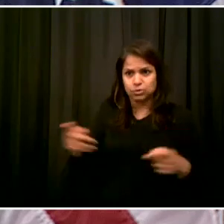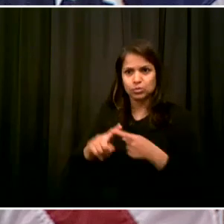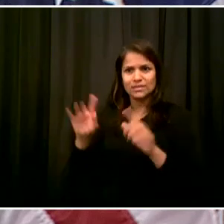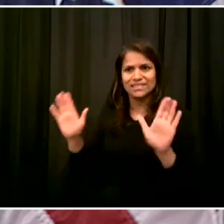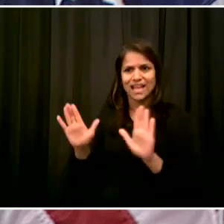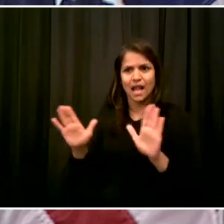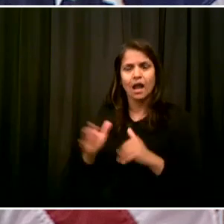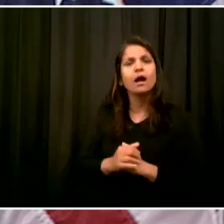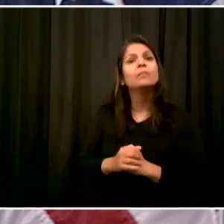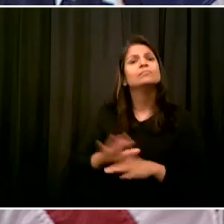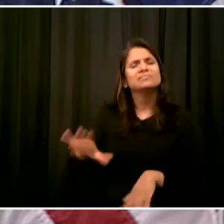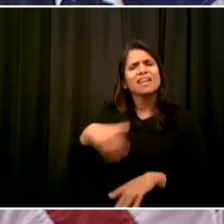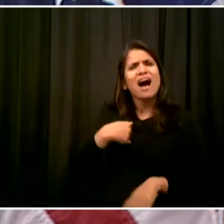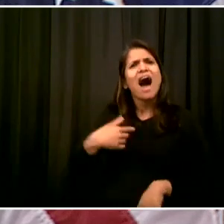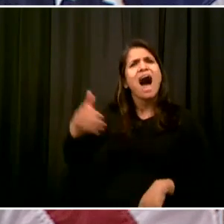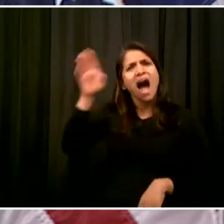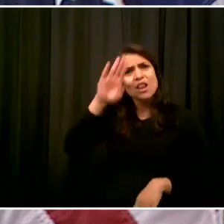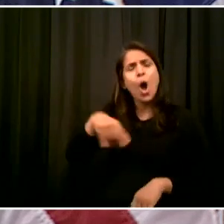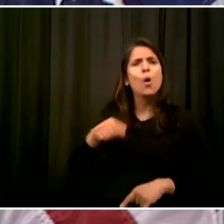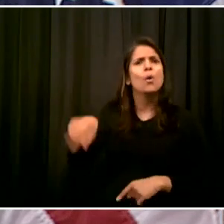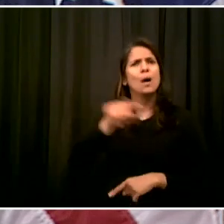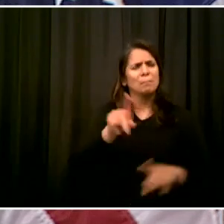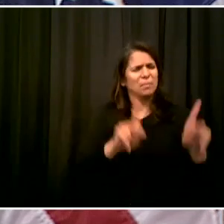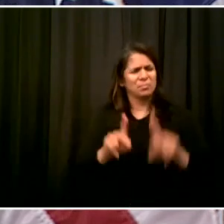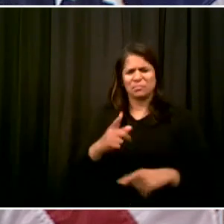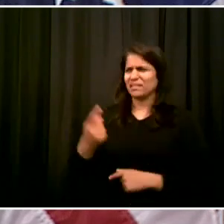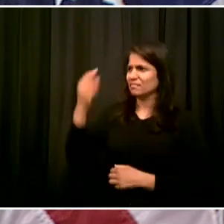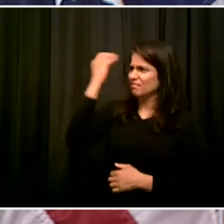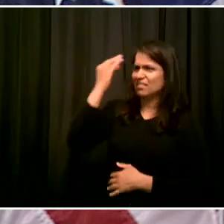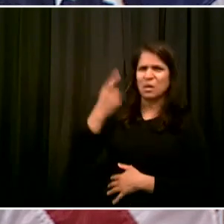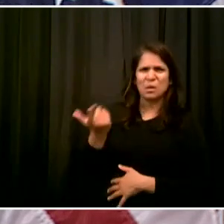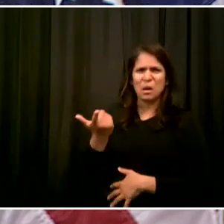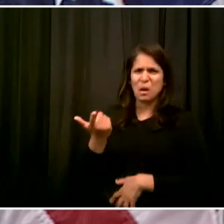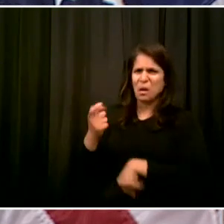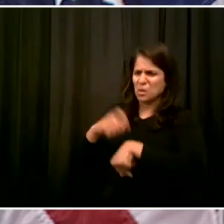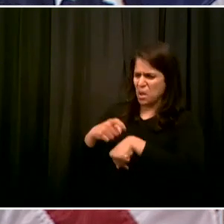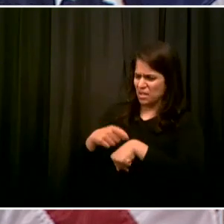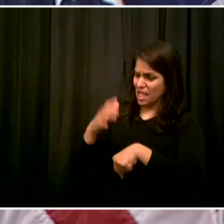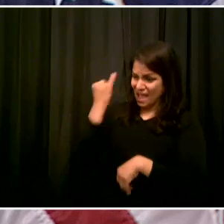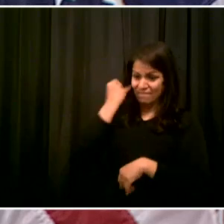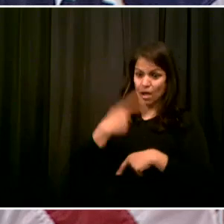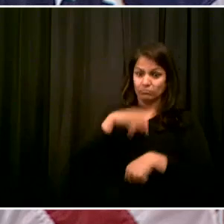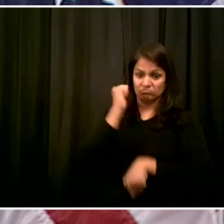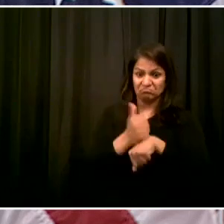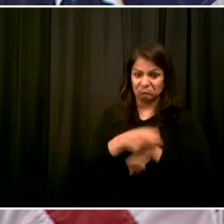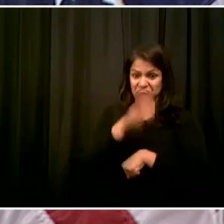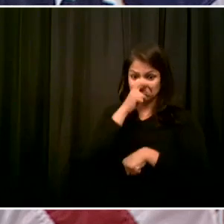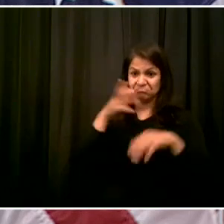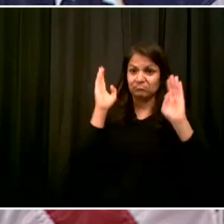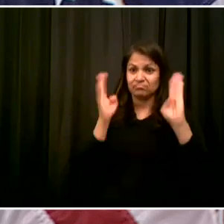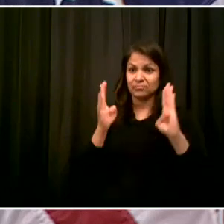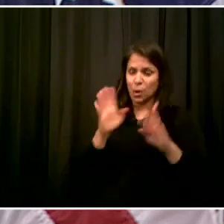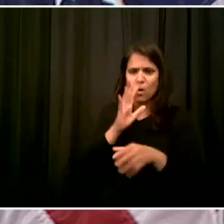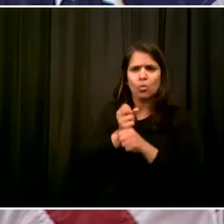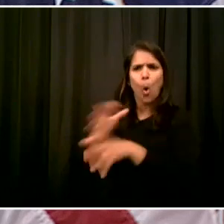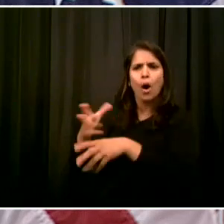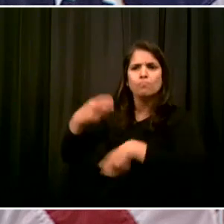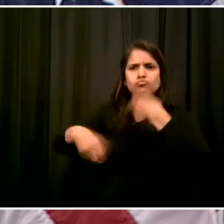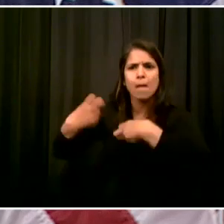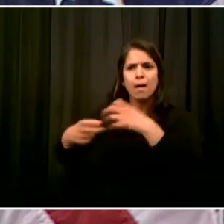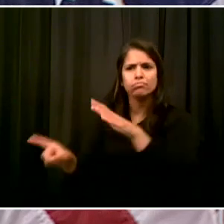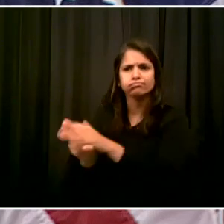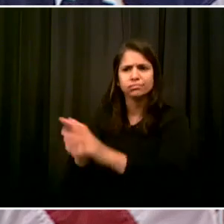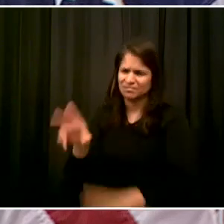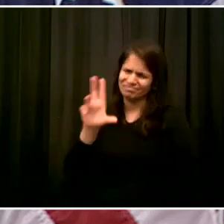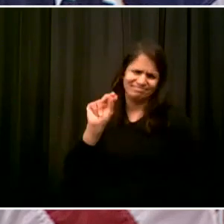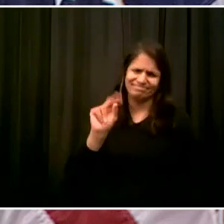had 3 very good nights after 2 really bad nights. You could say, well, after 3 nights, haven't we proven